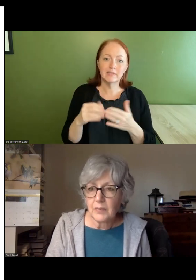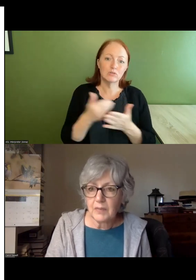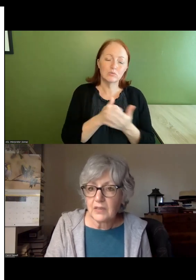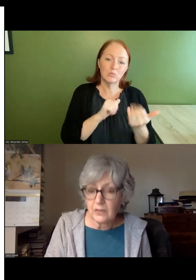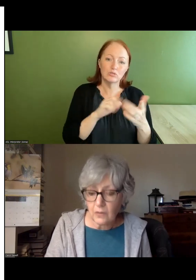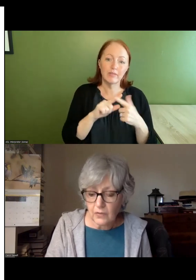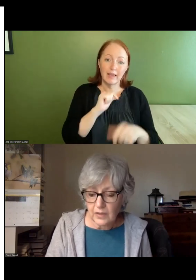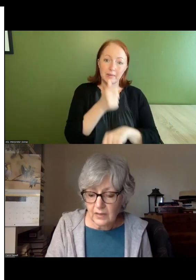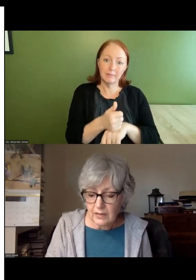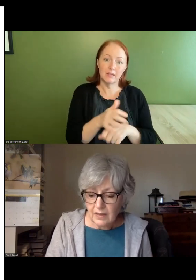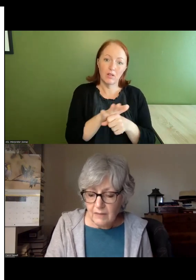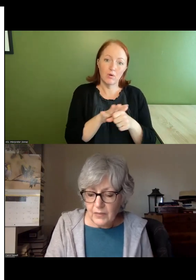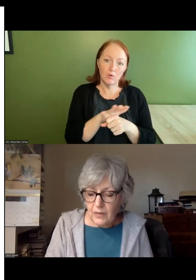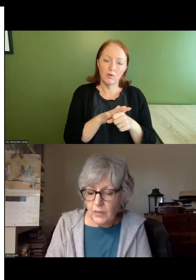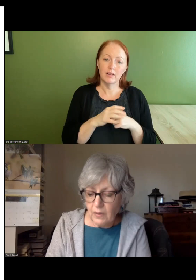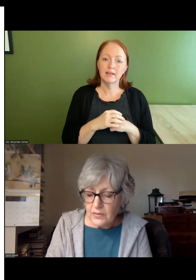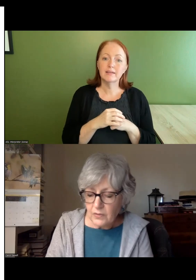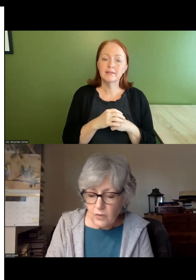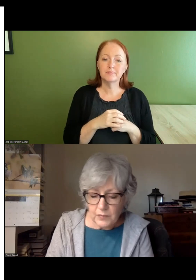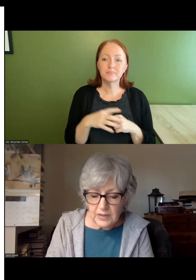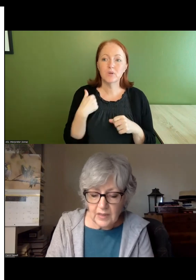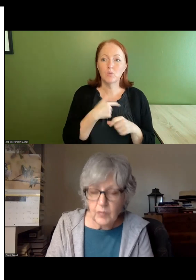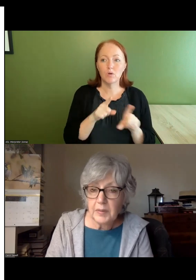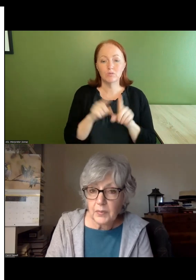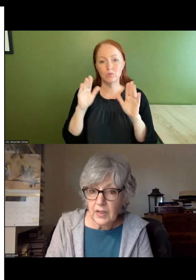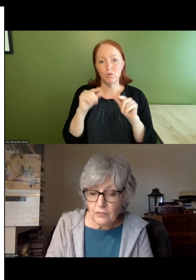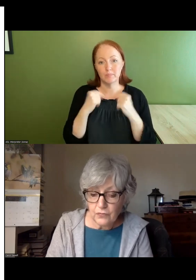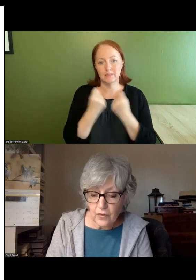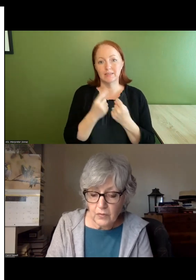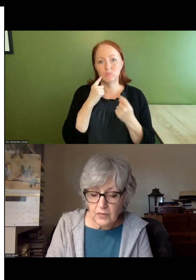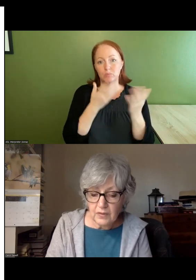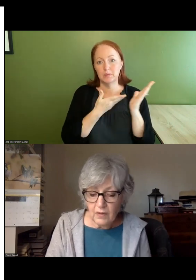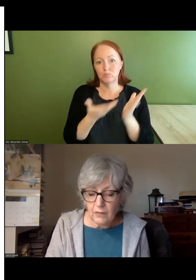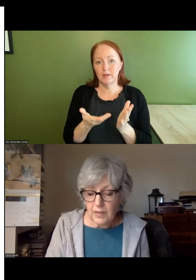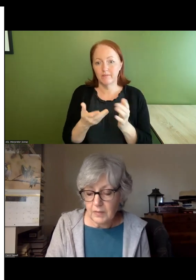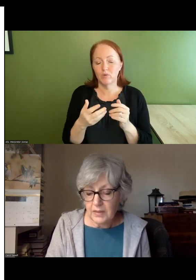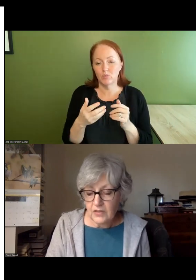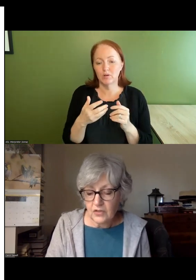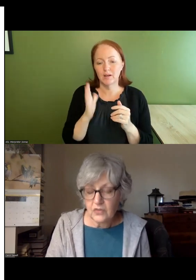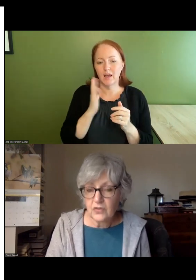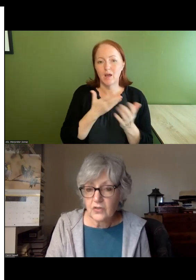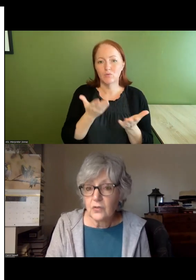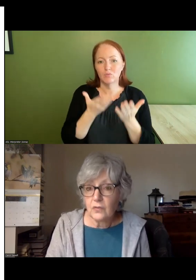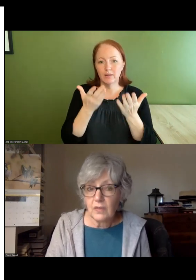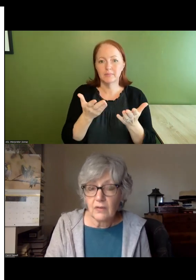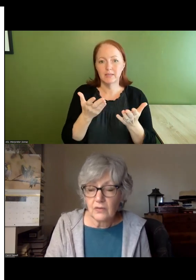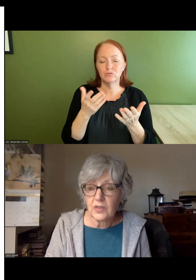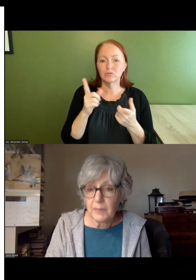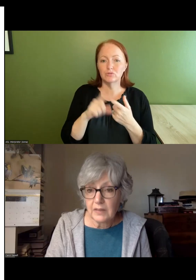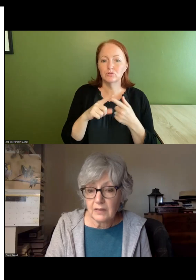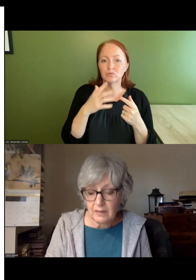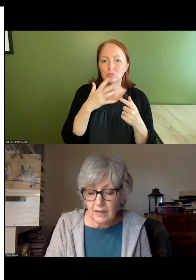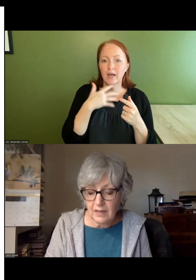be implemented locally. We also hope the team will be bringing forward our recommendations to the